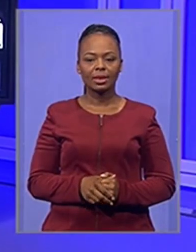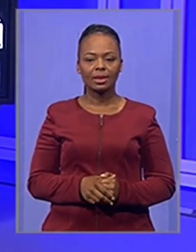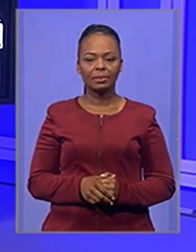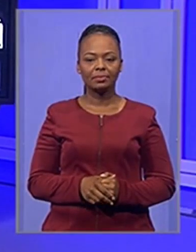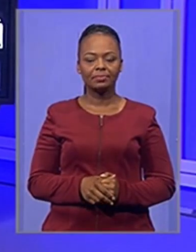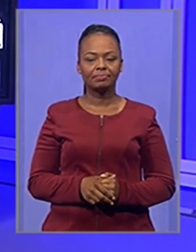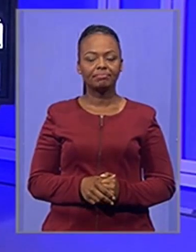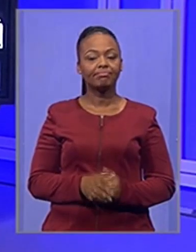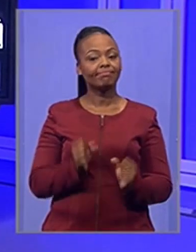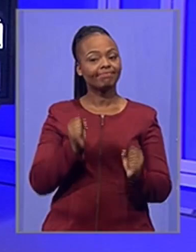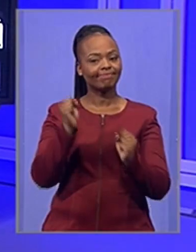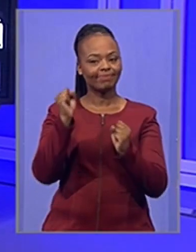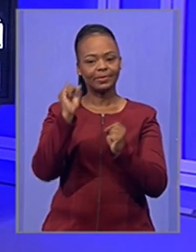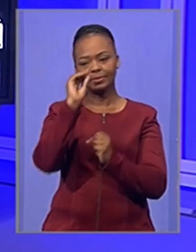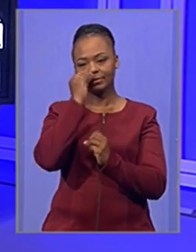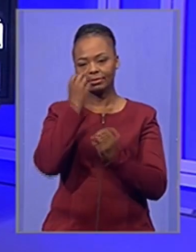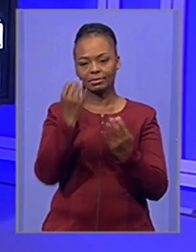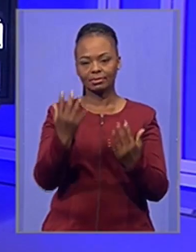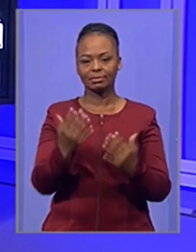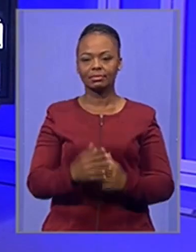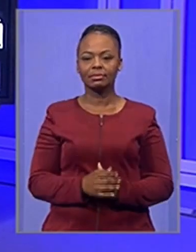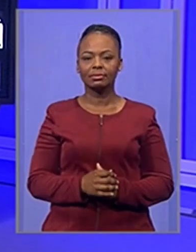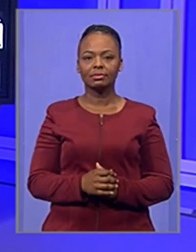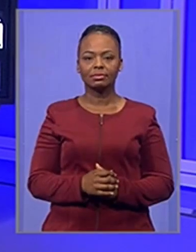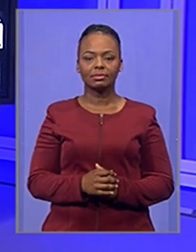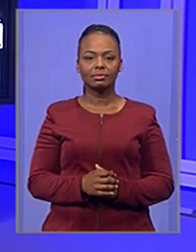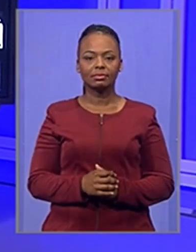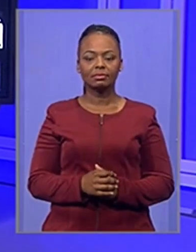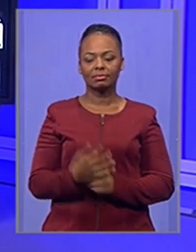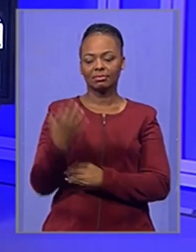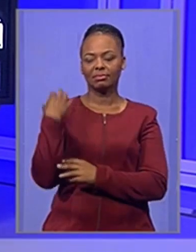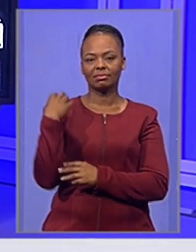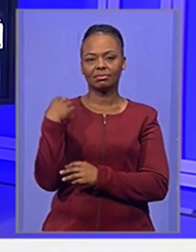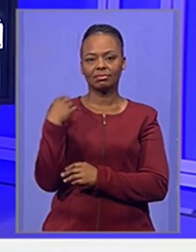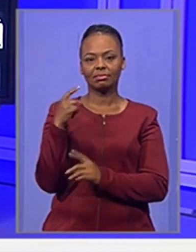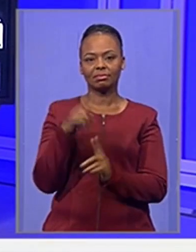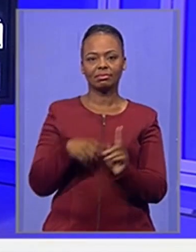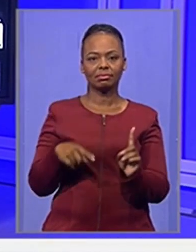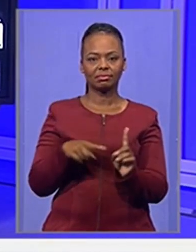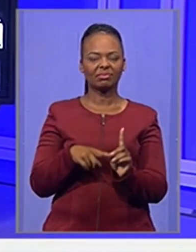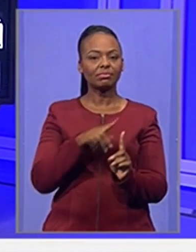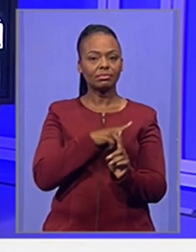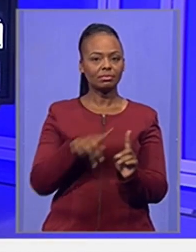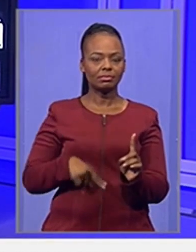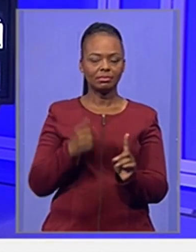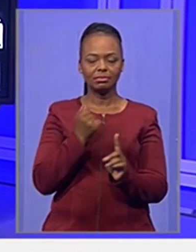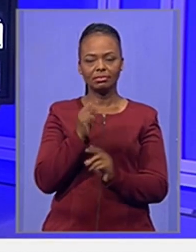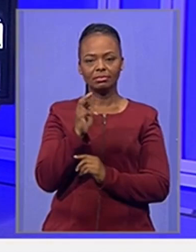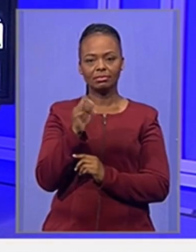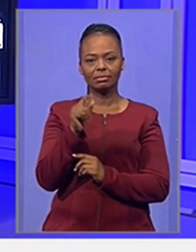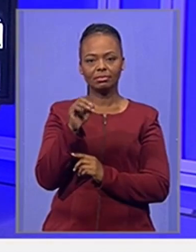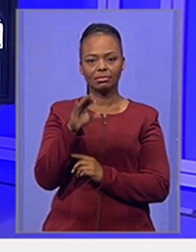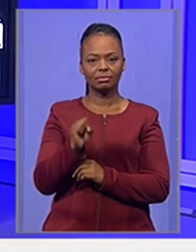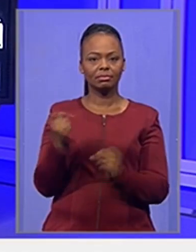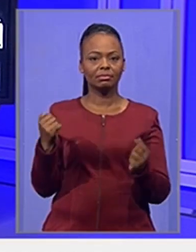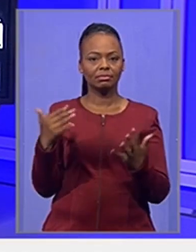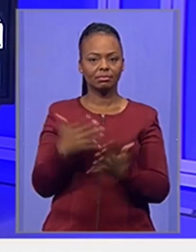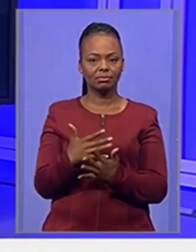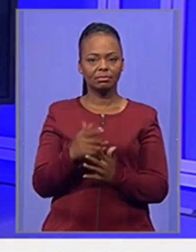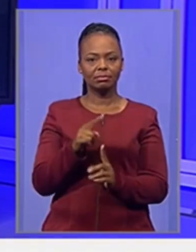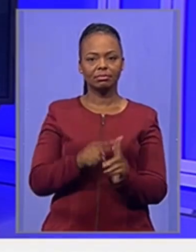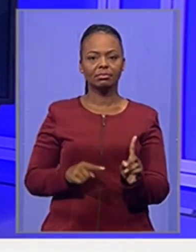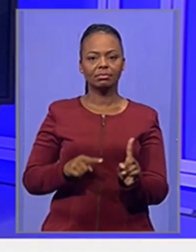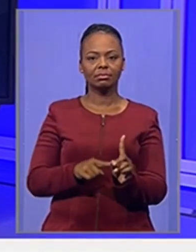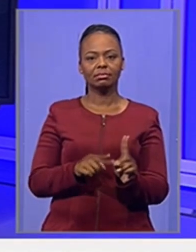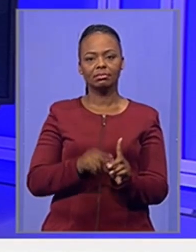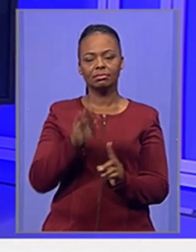Tla re diale Tonakgolo ya Free State Mxolisi Dikwana o supile kutlo botlhoko le go gakgamadiwa ke leso la tonakgolo ya pele ya profense